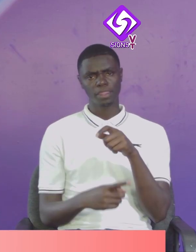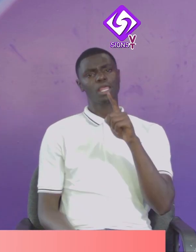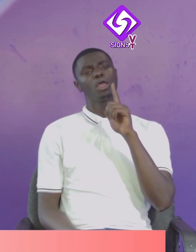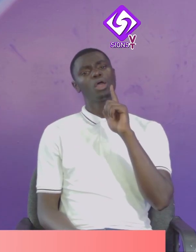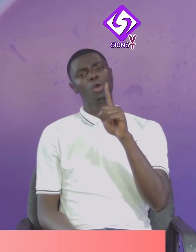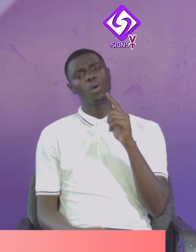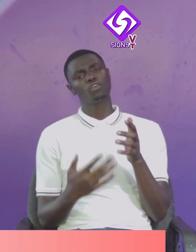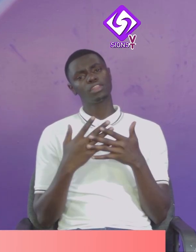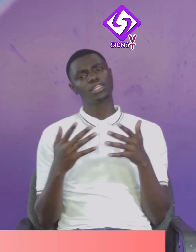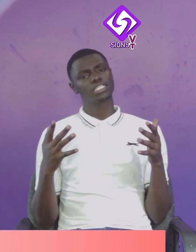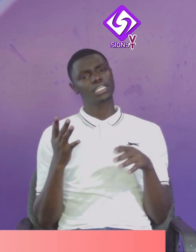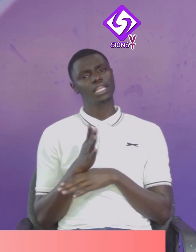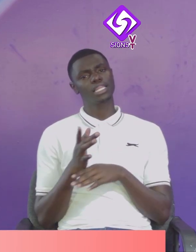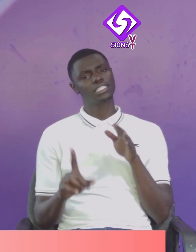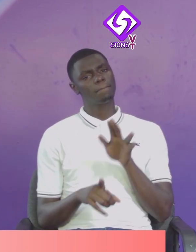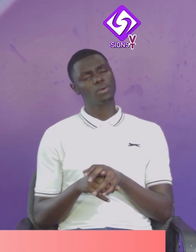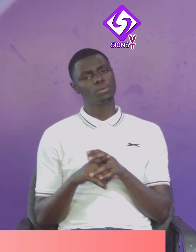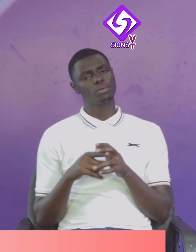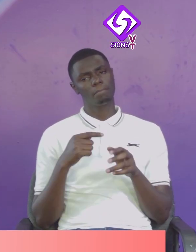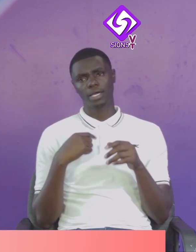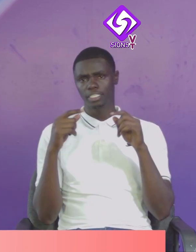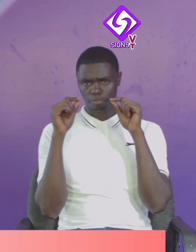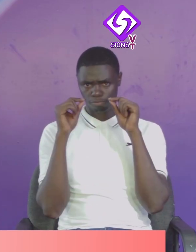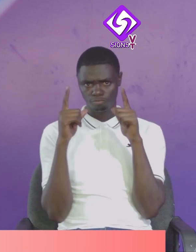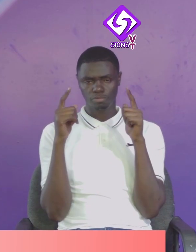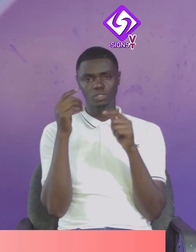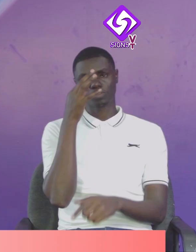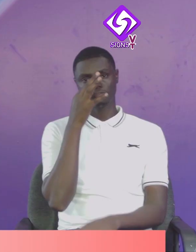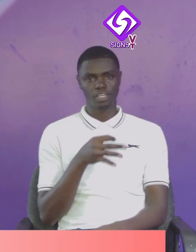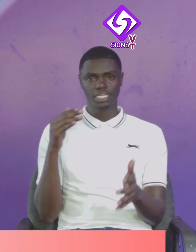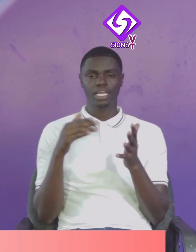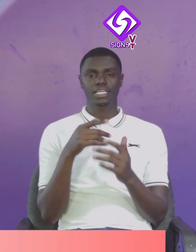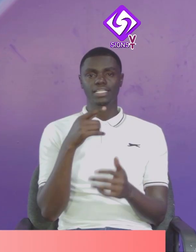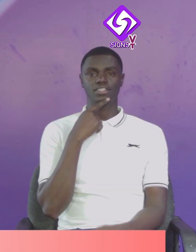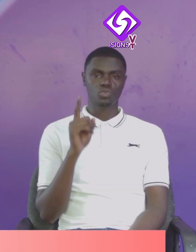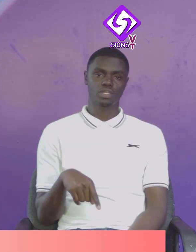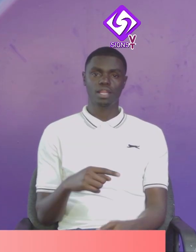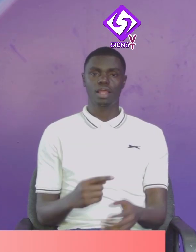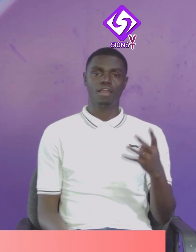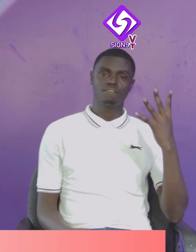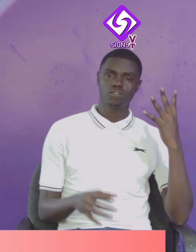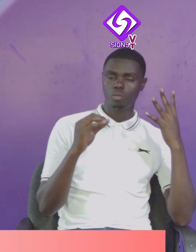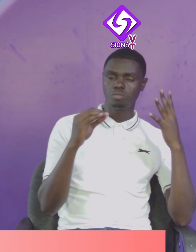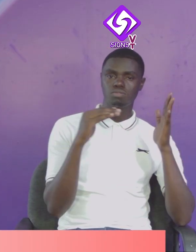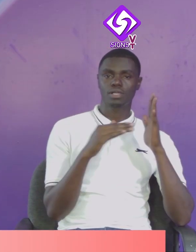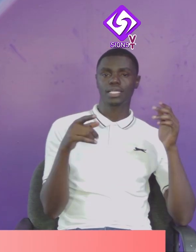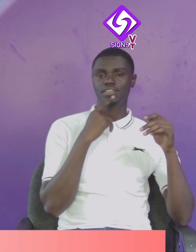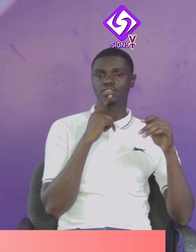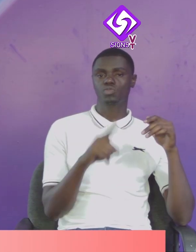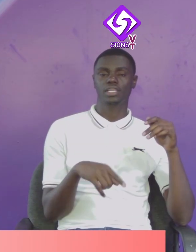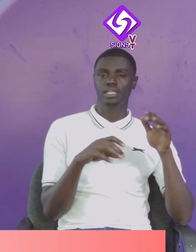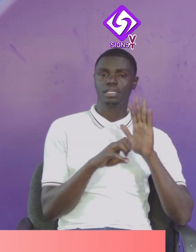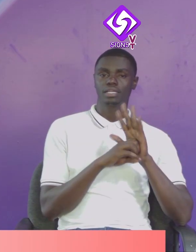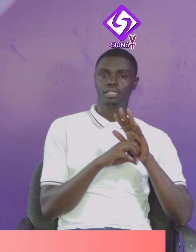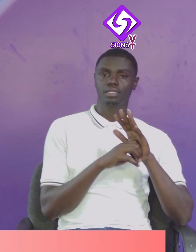on Thursday that also caught my eye was France against Ukraine. 4-0 against Ukraine with the likes